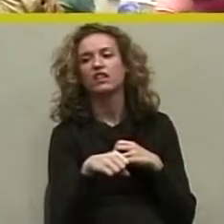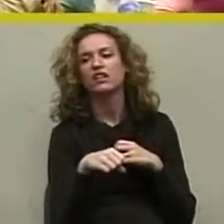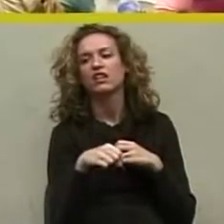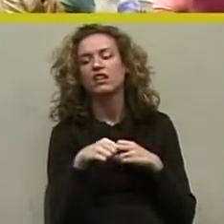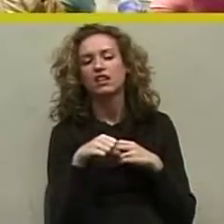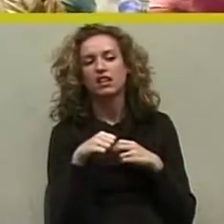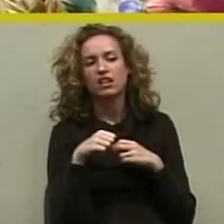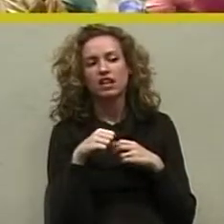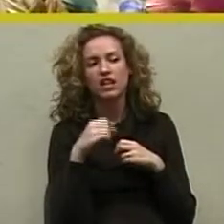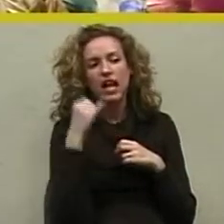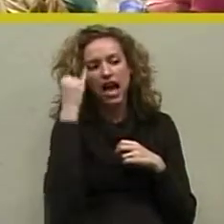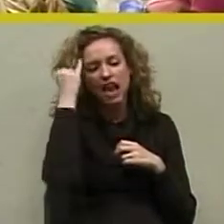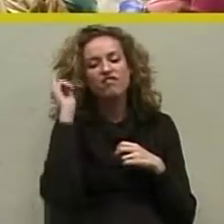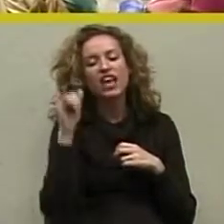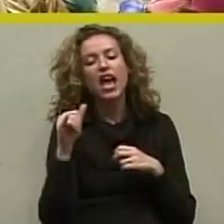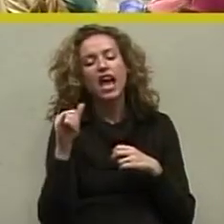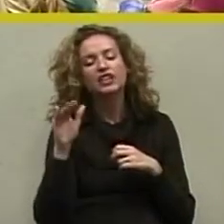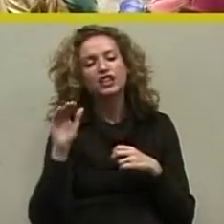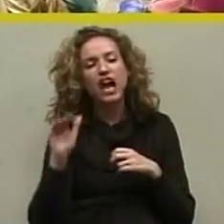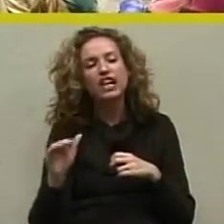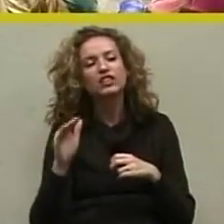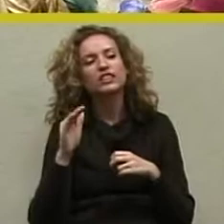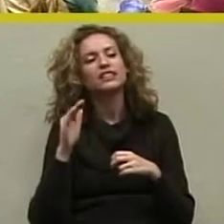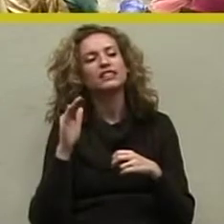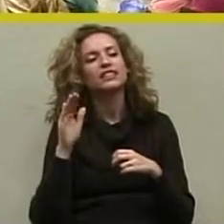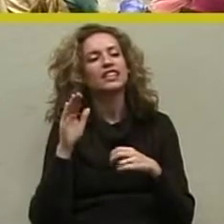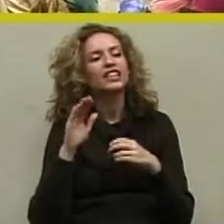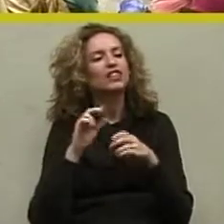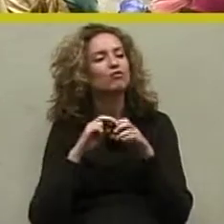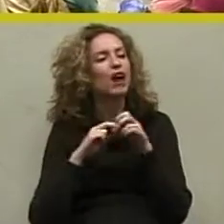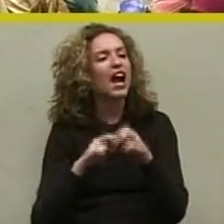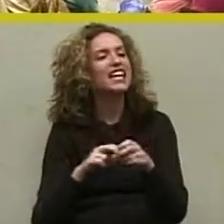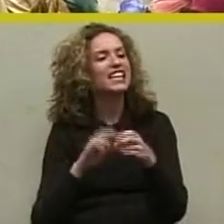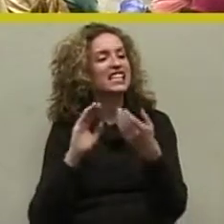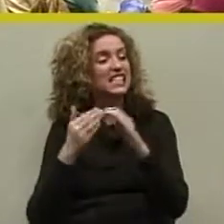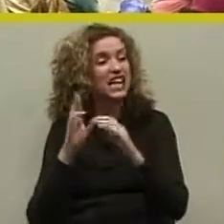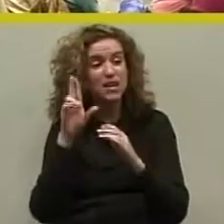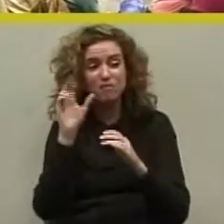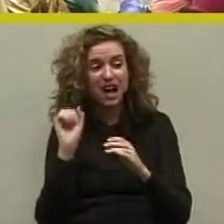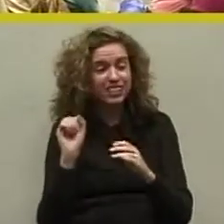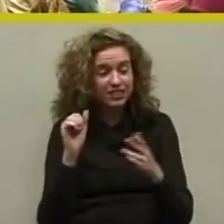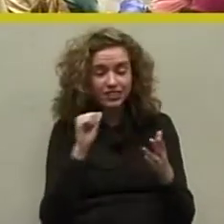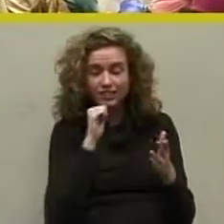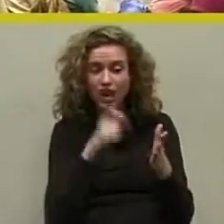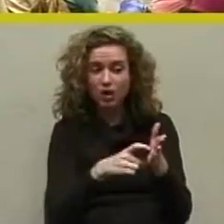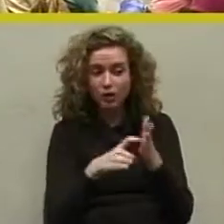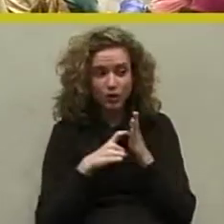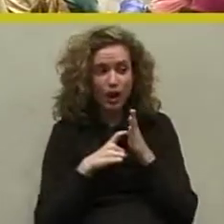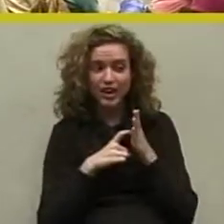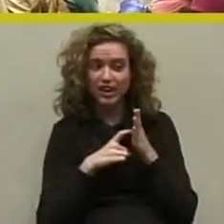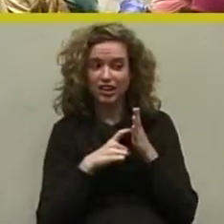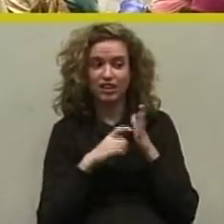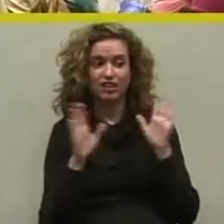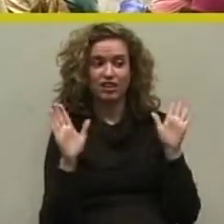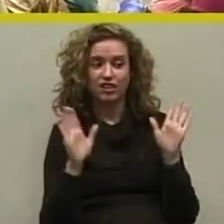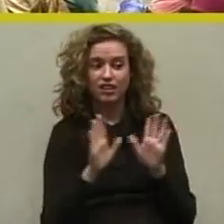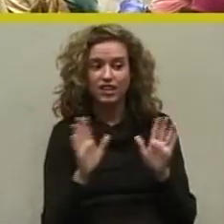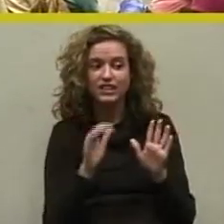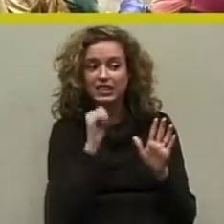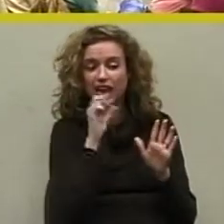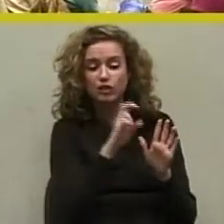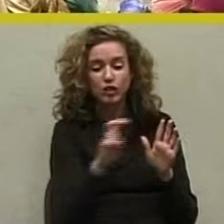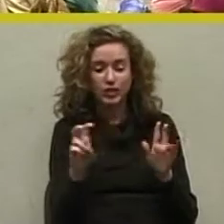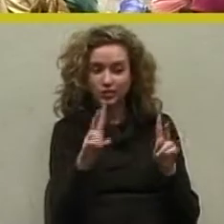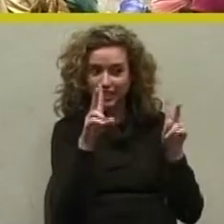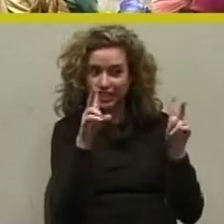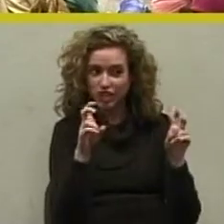of that this child is on a city bus because he lives close enough that you don't require busing, you're not mandated to do busing, somehow this is not a transportation issue of yours because he